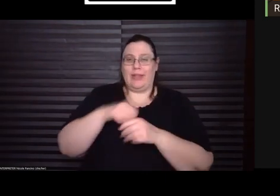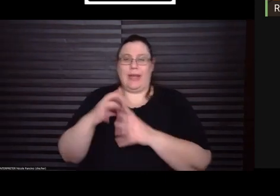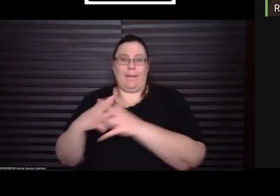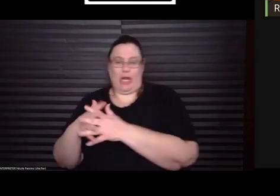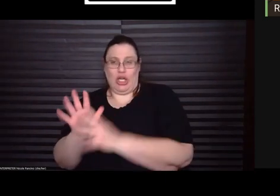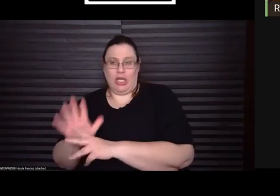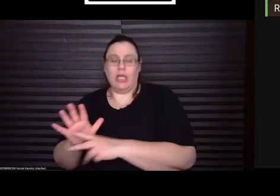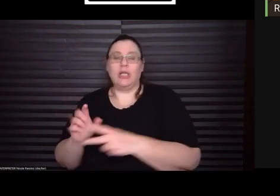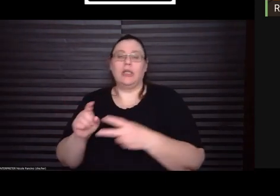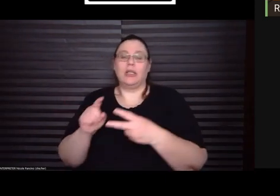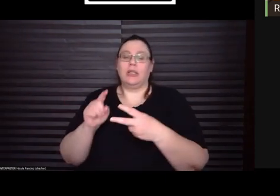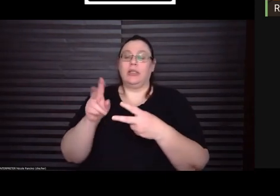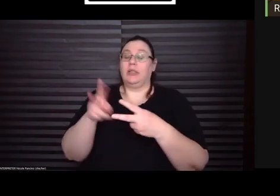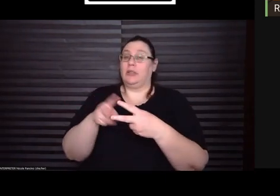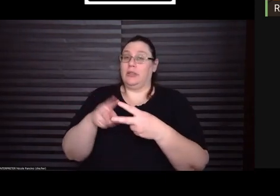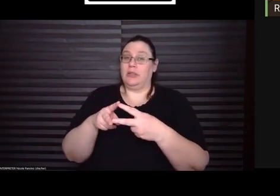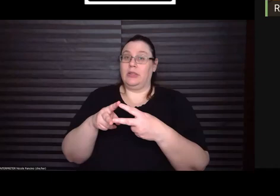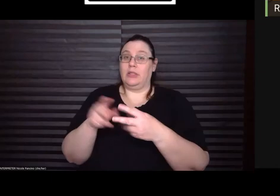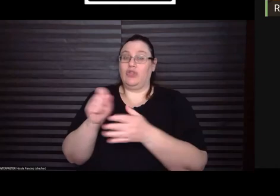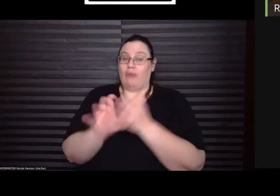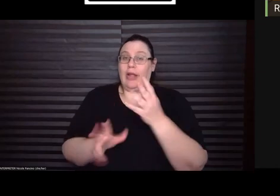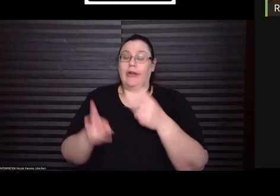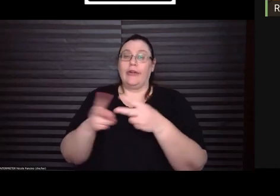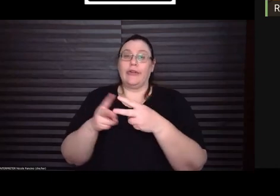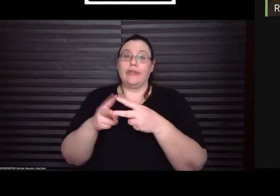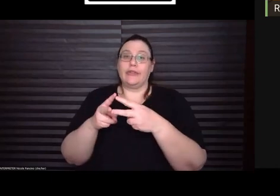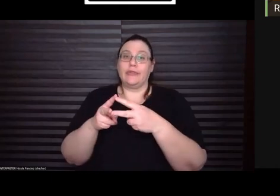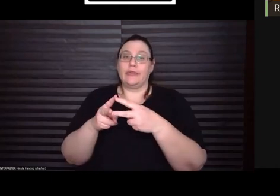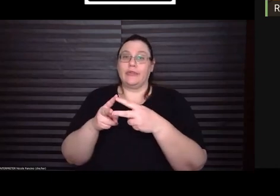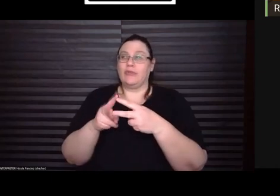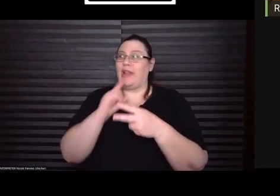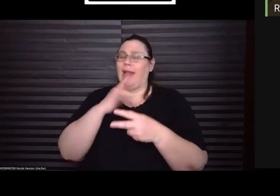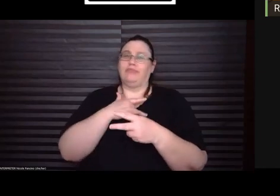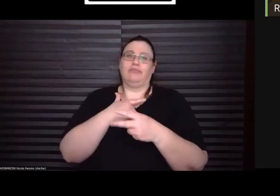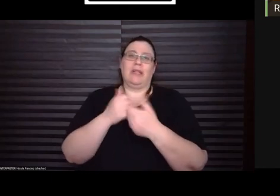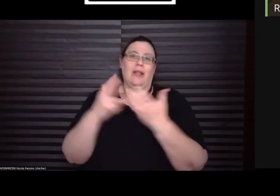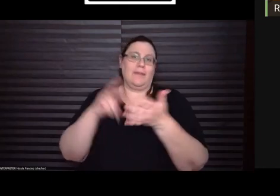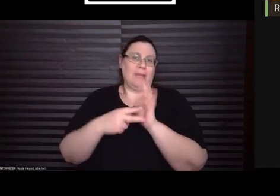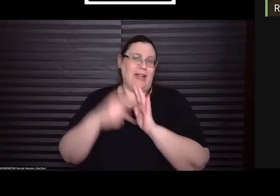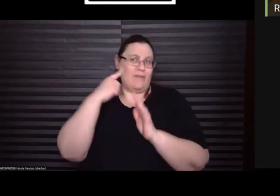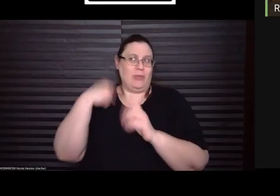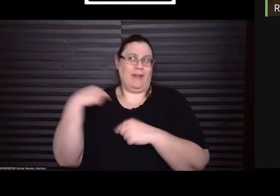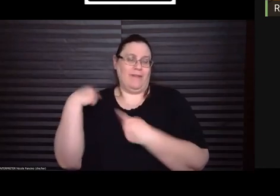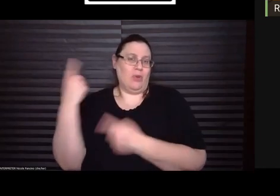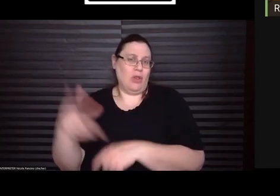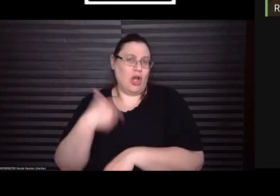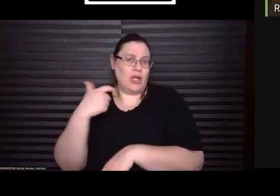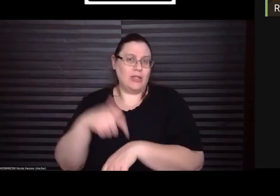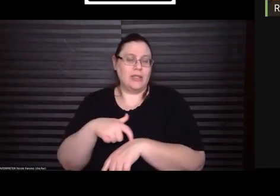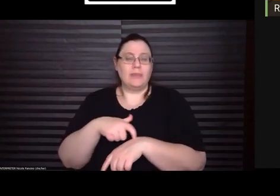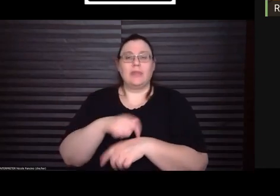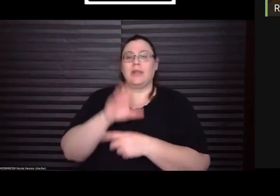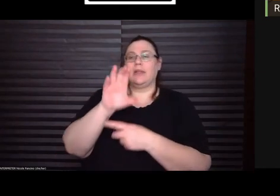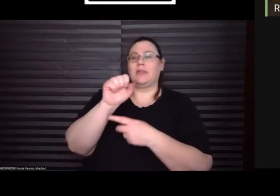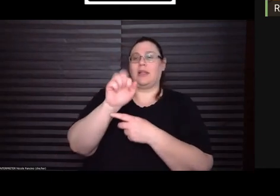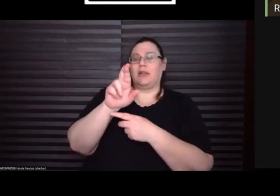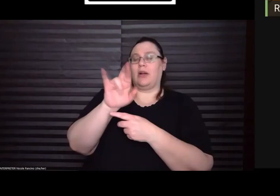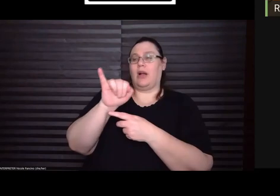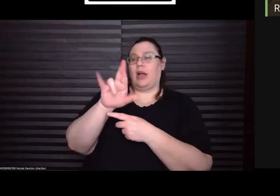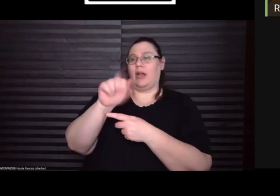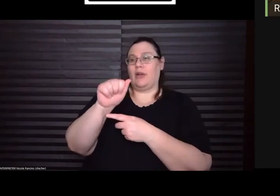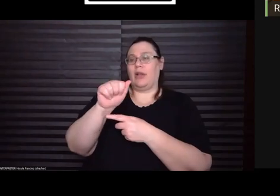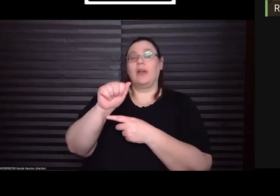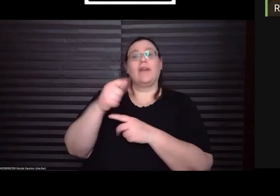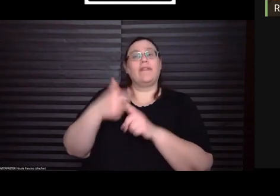the US. And so two writers that have been really meaningful to me for quite a while are Cesar Ira, who's